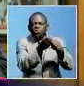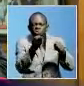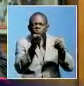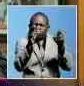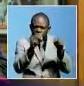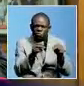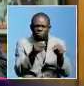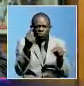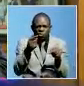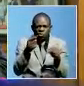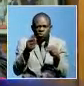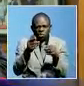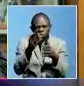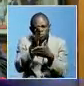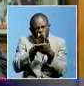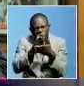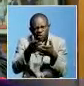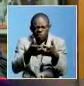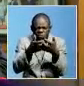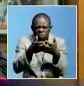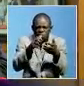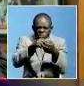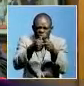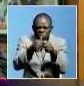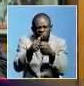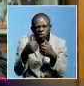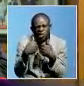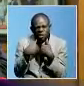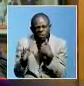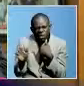problems that ZESCO is experiencing due to